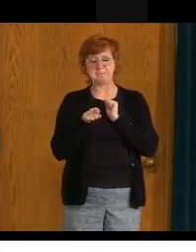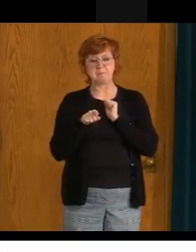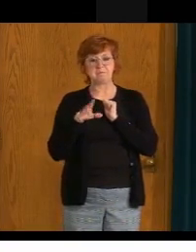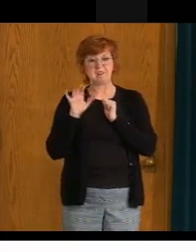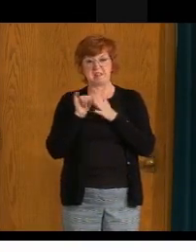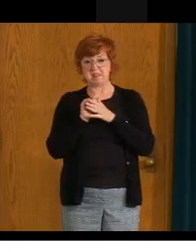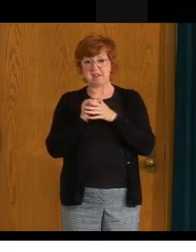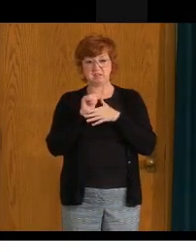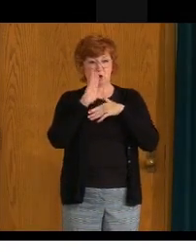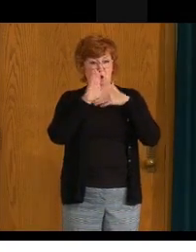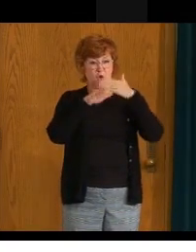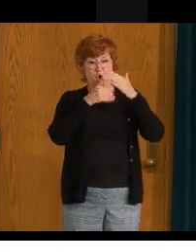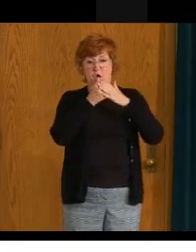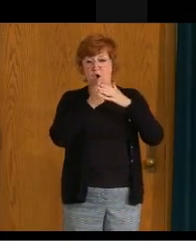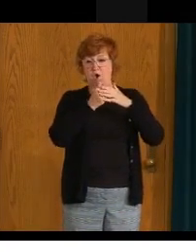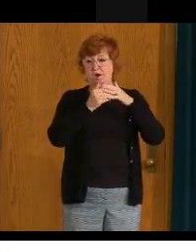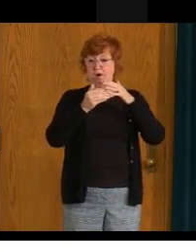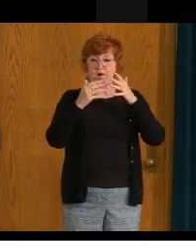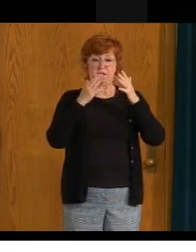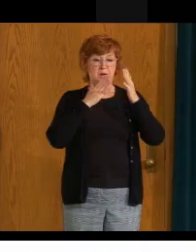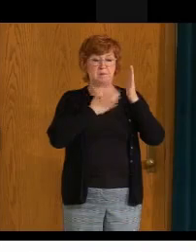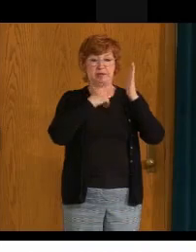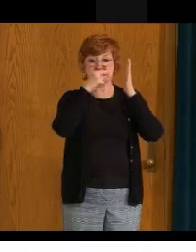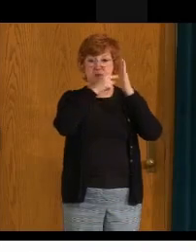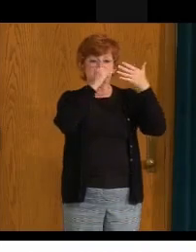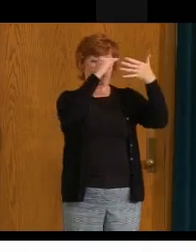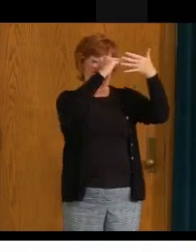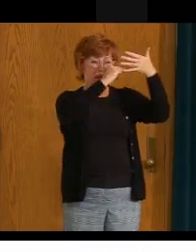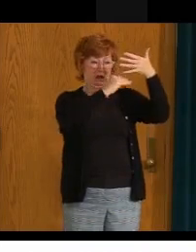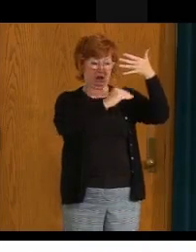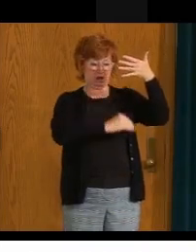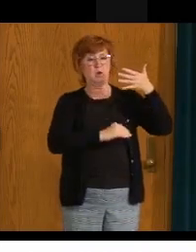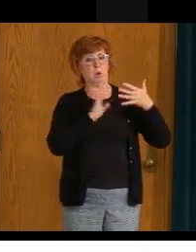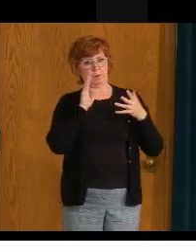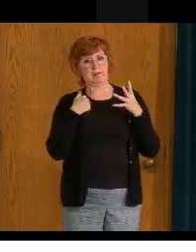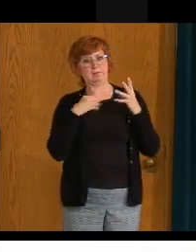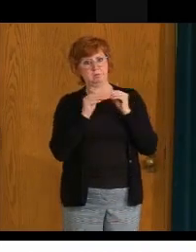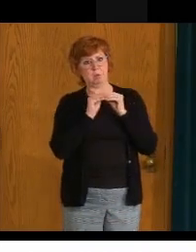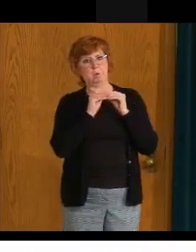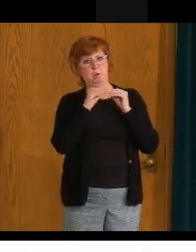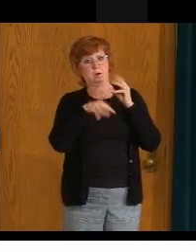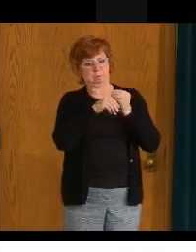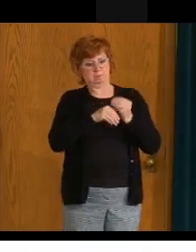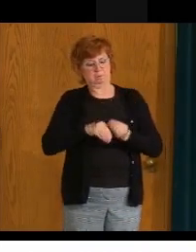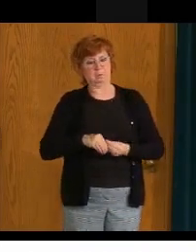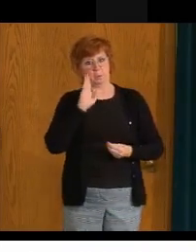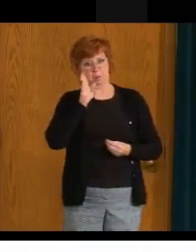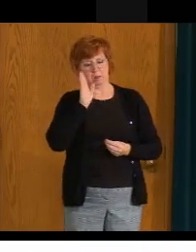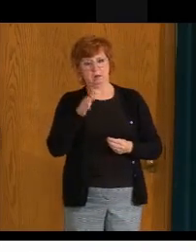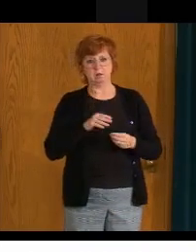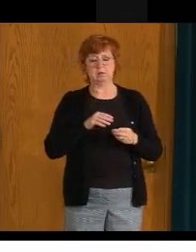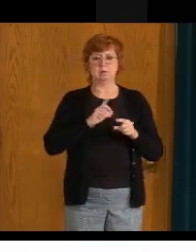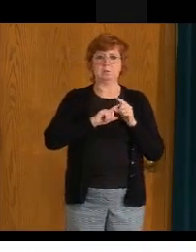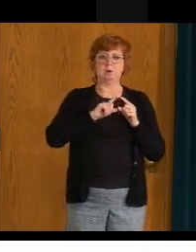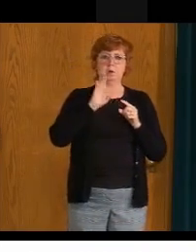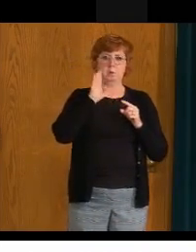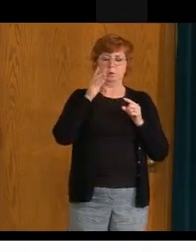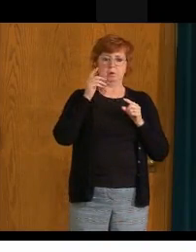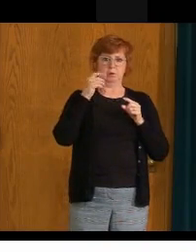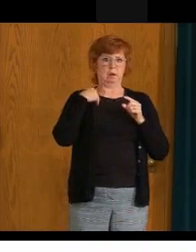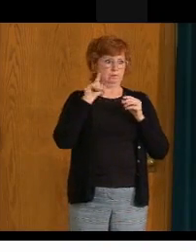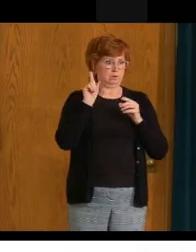many examples of the types of things that we'll be doing, and you'll see more communications coming out describing the when and the where